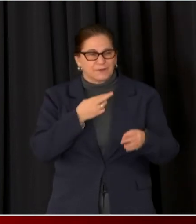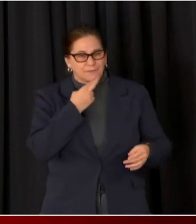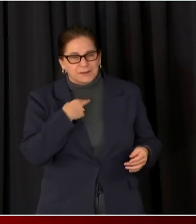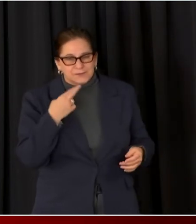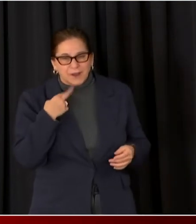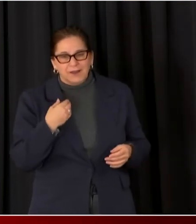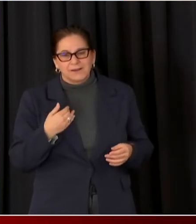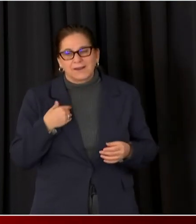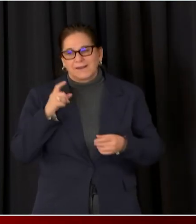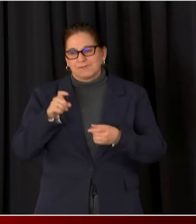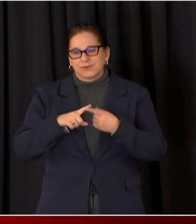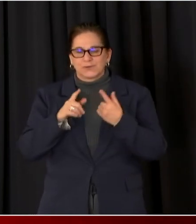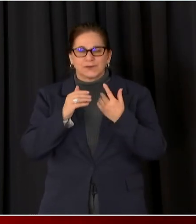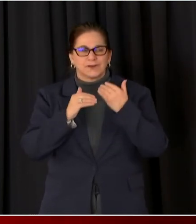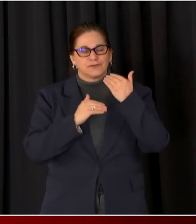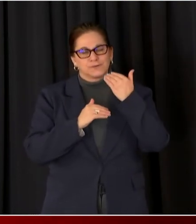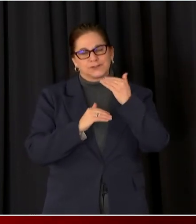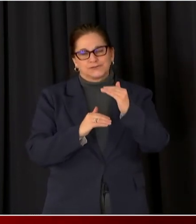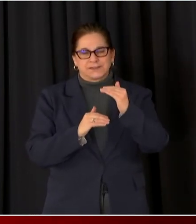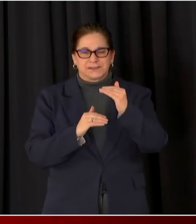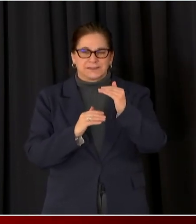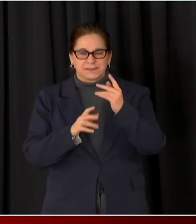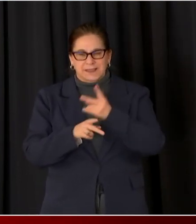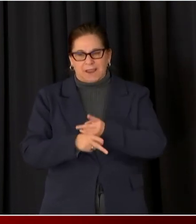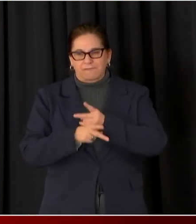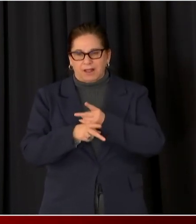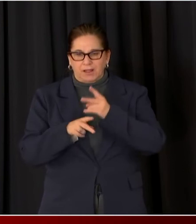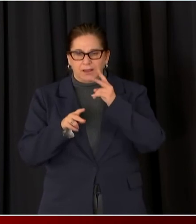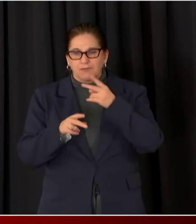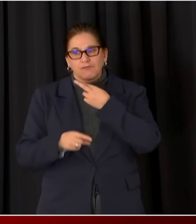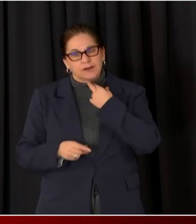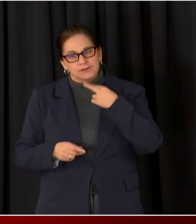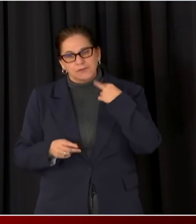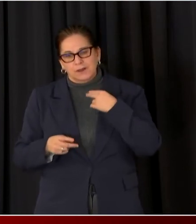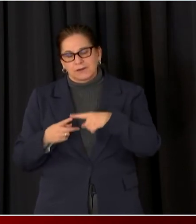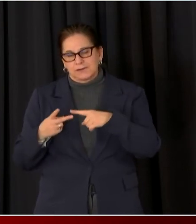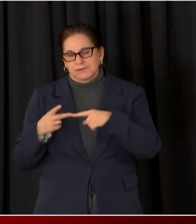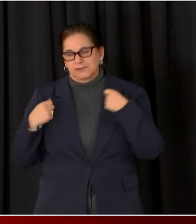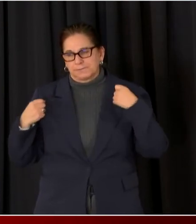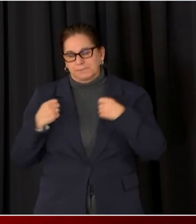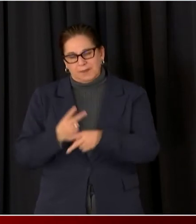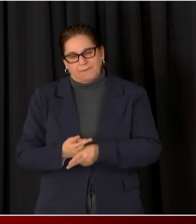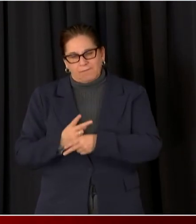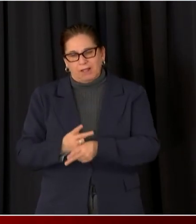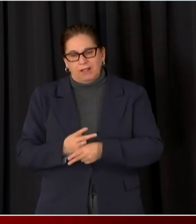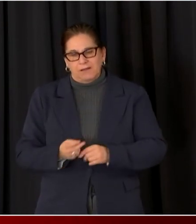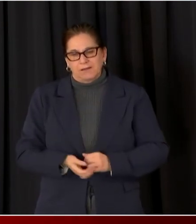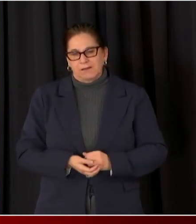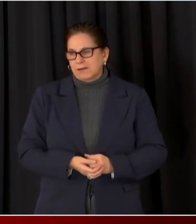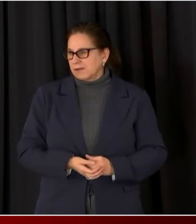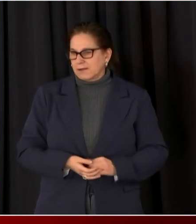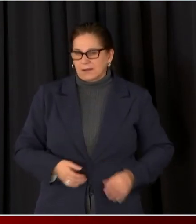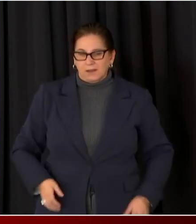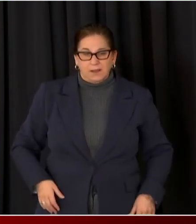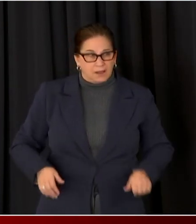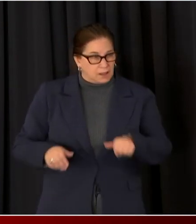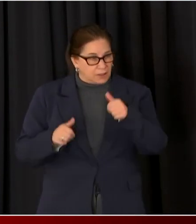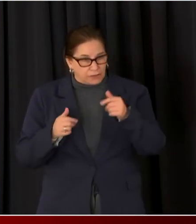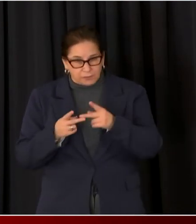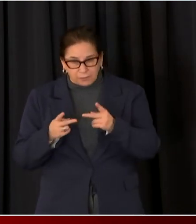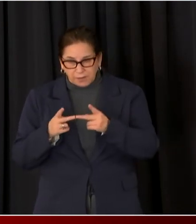have to focus on the other things that we use in public health to make decisions for recommendations, which are the context and nature of certain activities